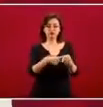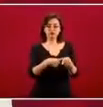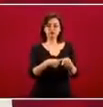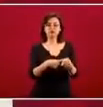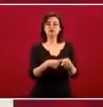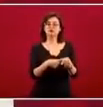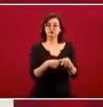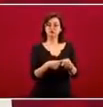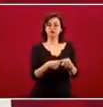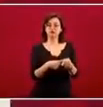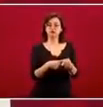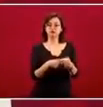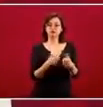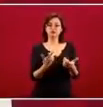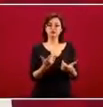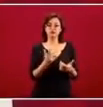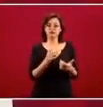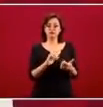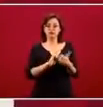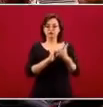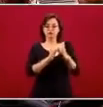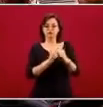So we've been providing